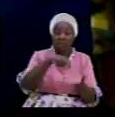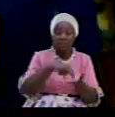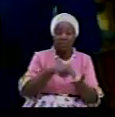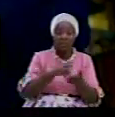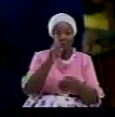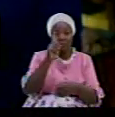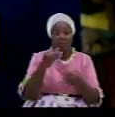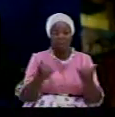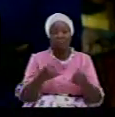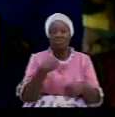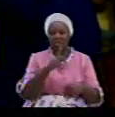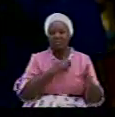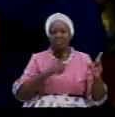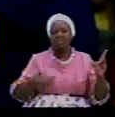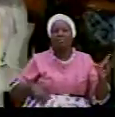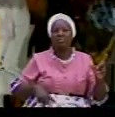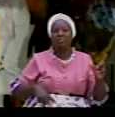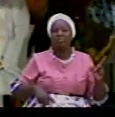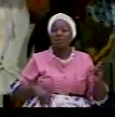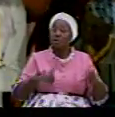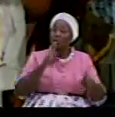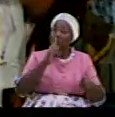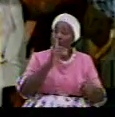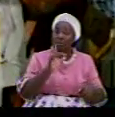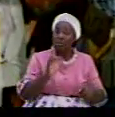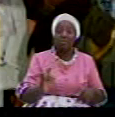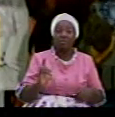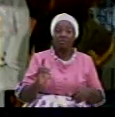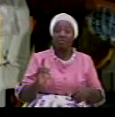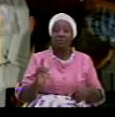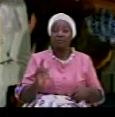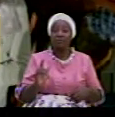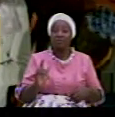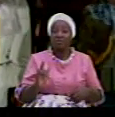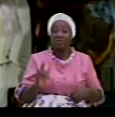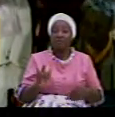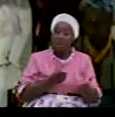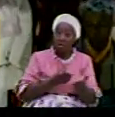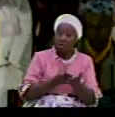Lord sincerely, honestly,